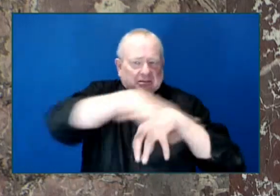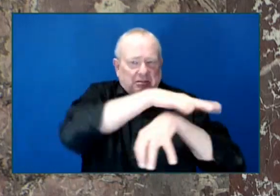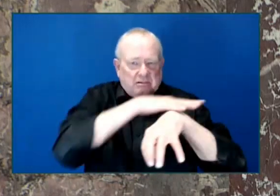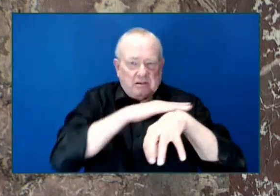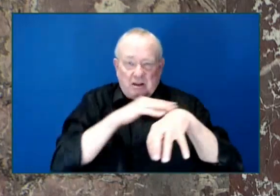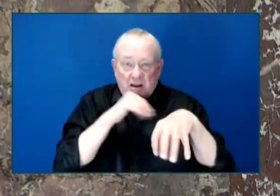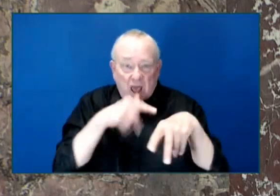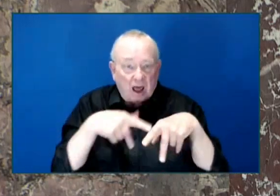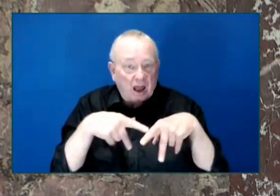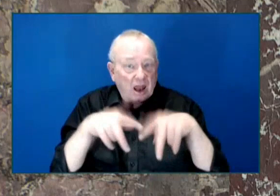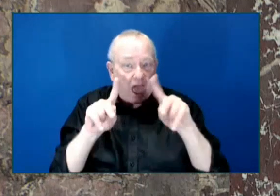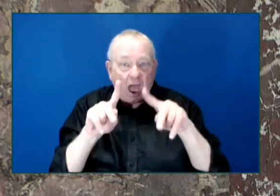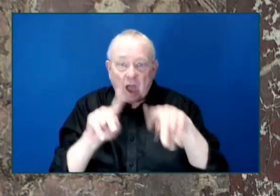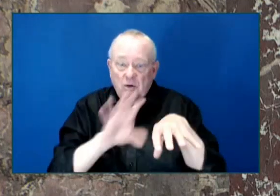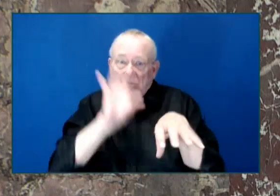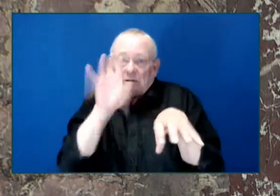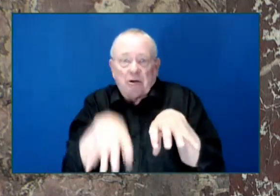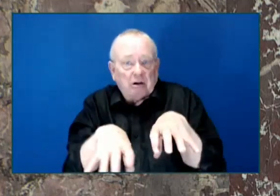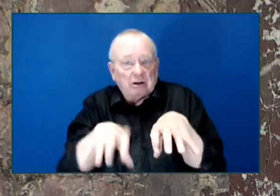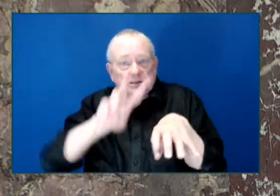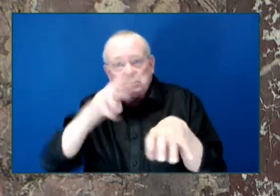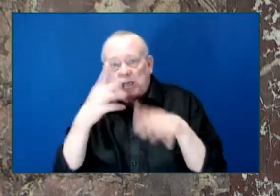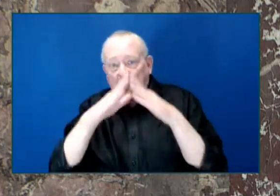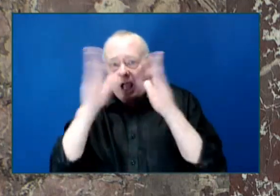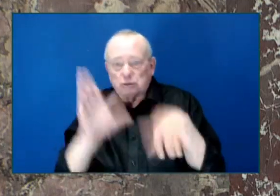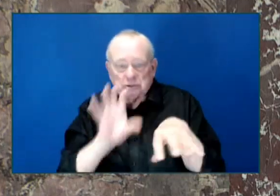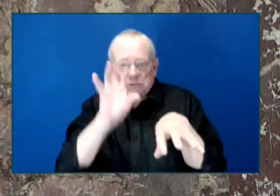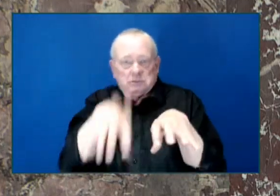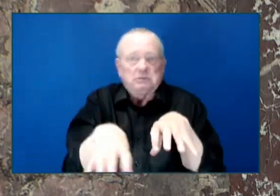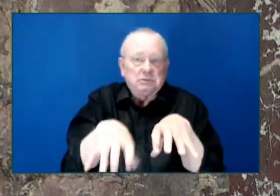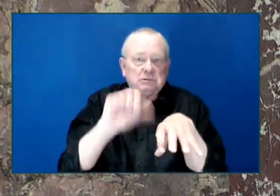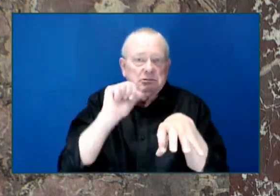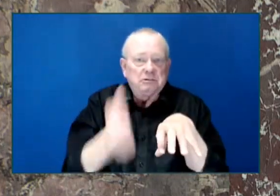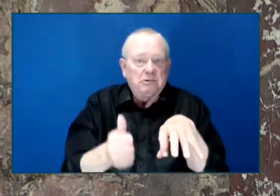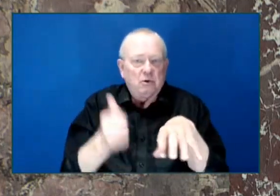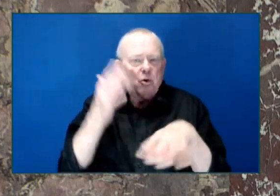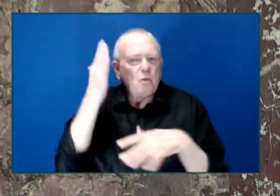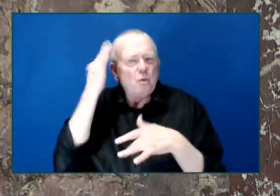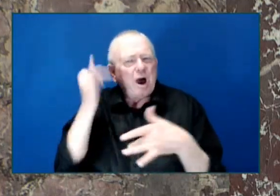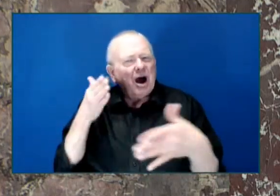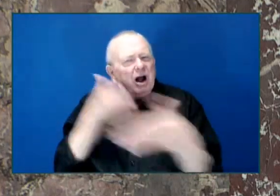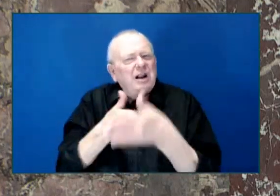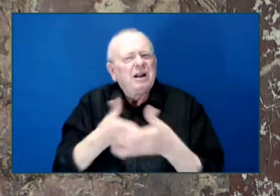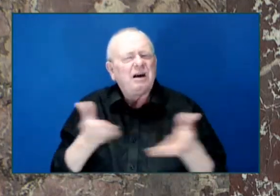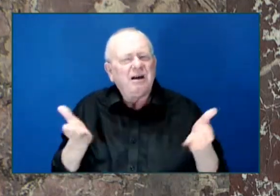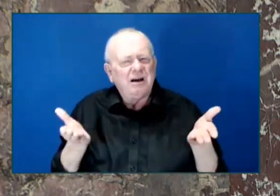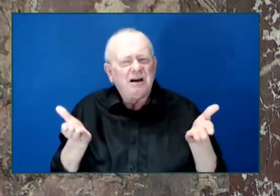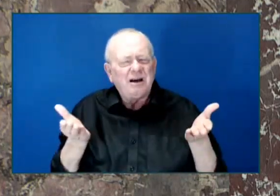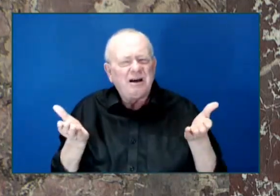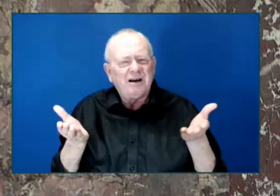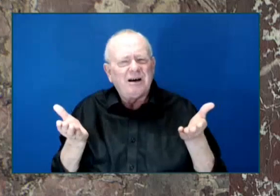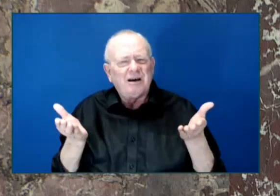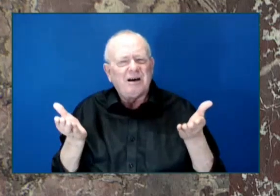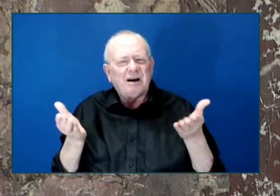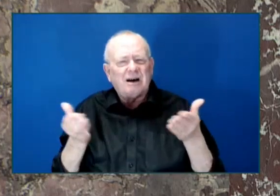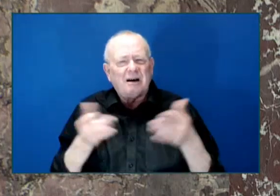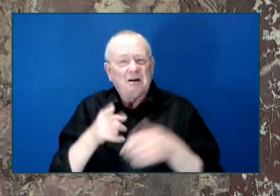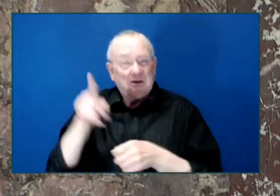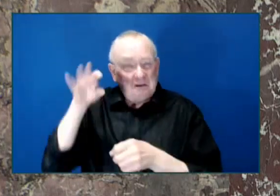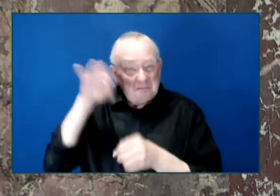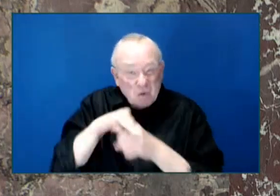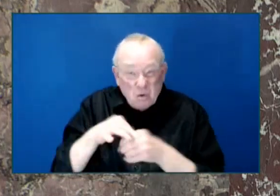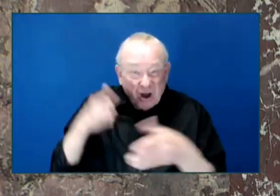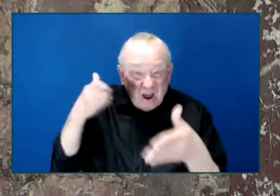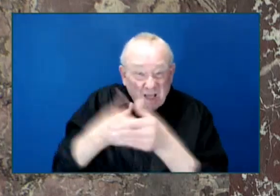housing that can be built, for them to oppose that, for them to vote against the housing targets before they voted for them, Honourable Speaker. The